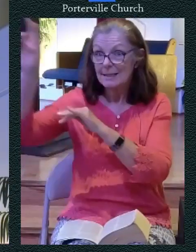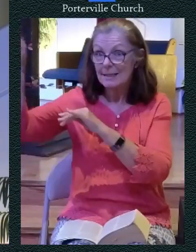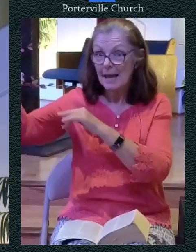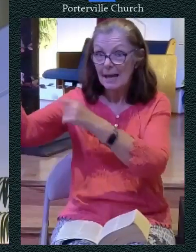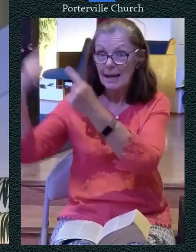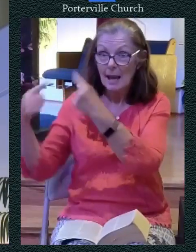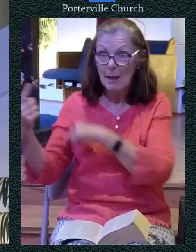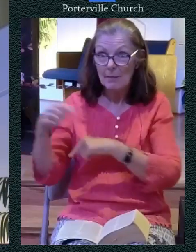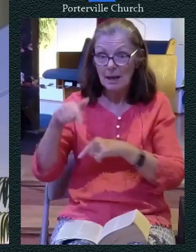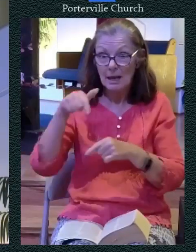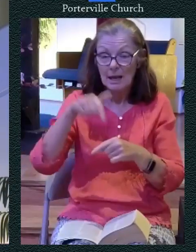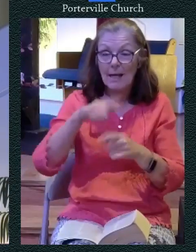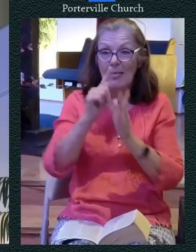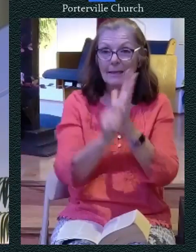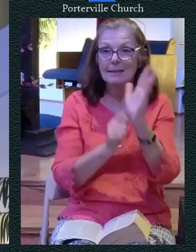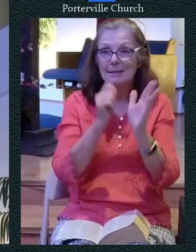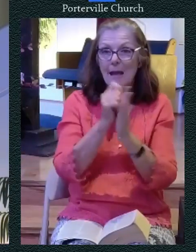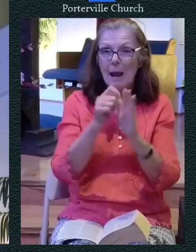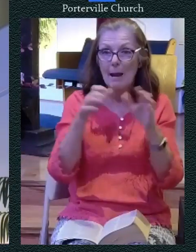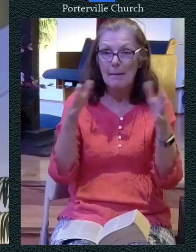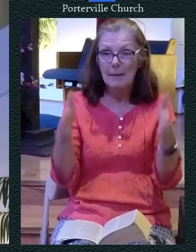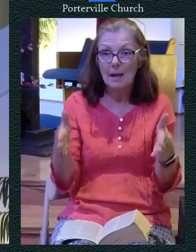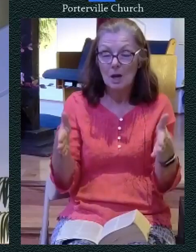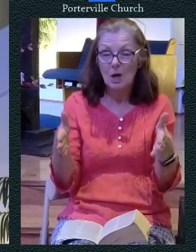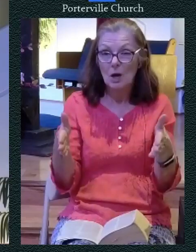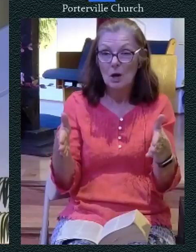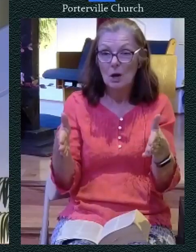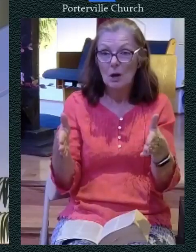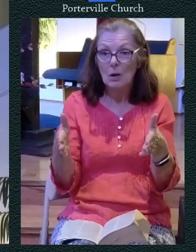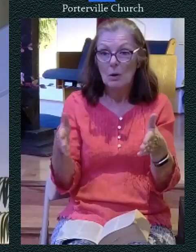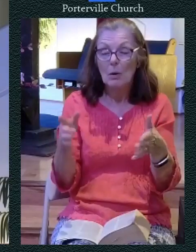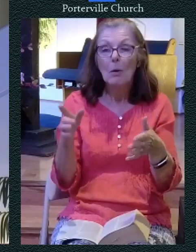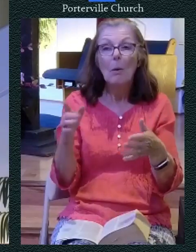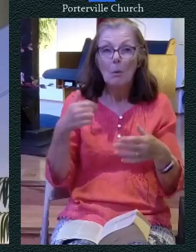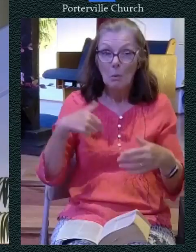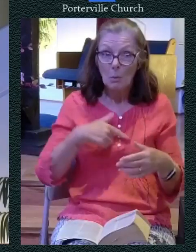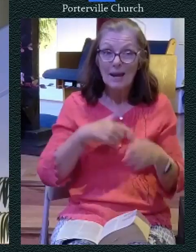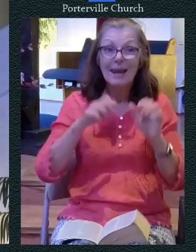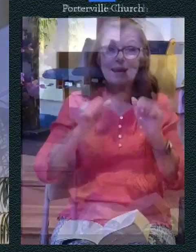is a time where we can expect hardship,